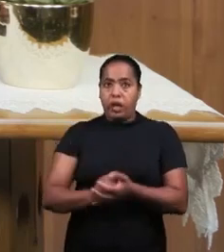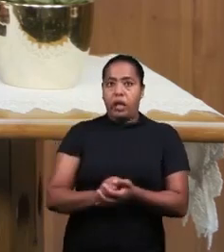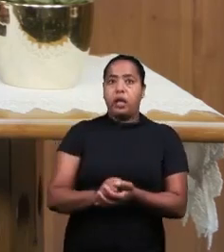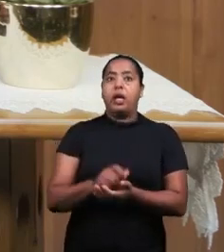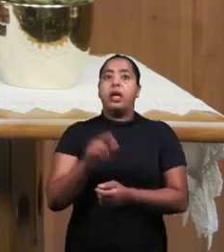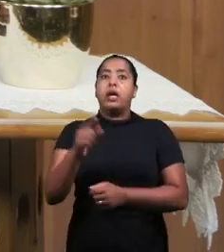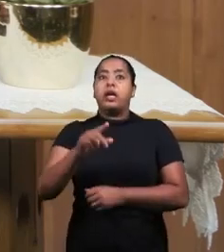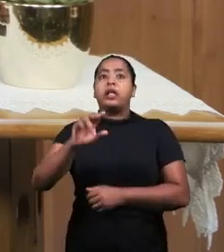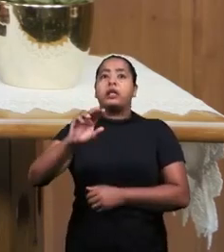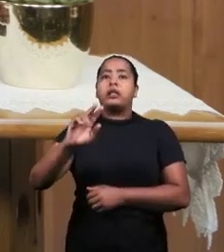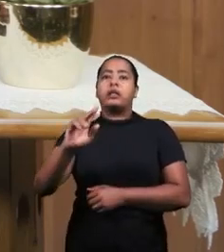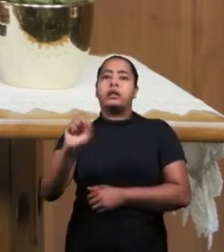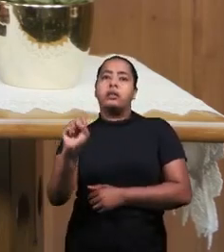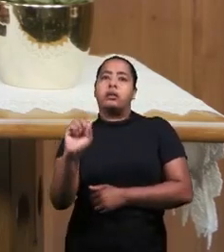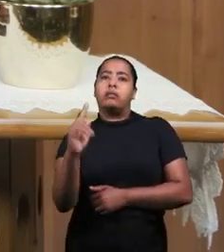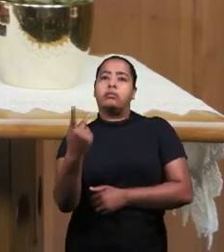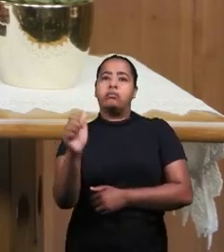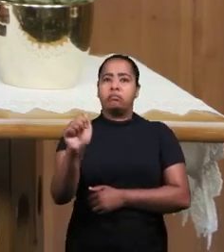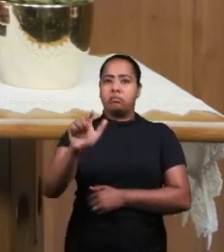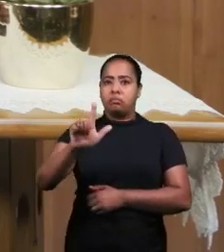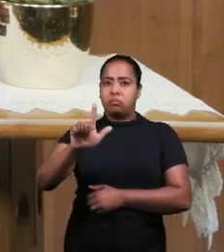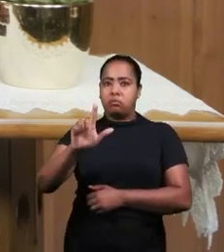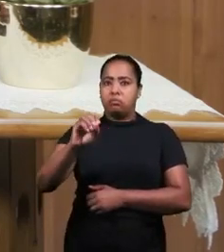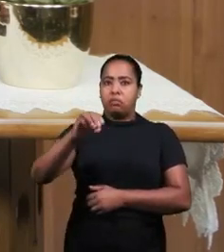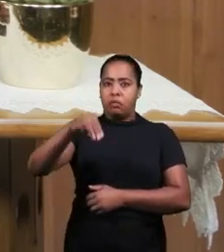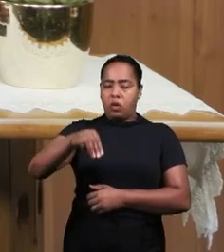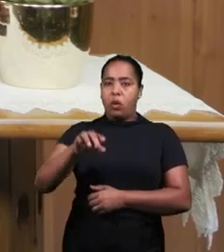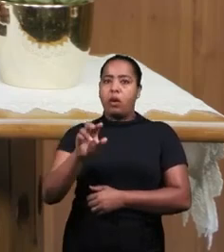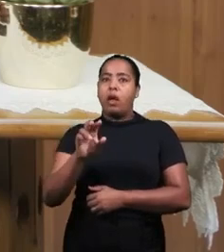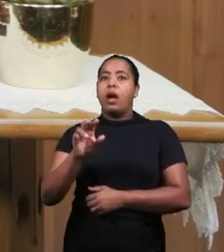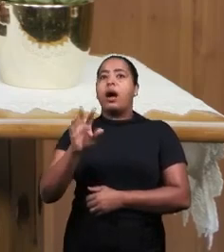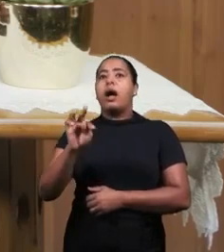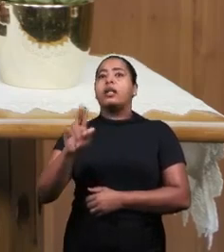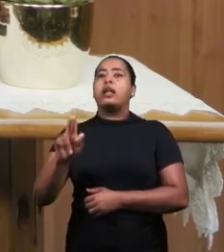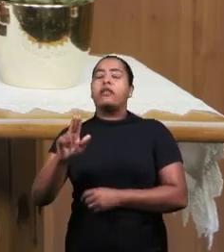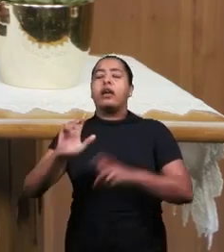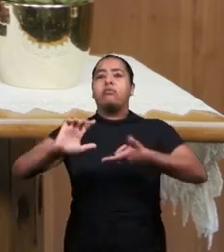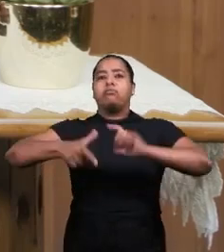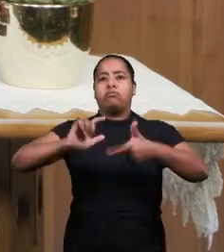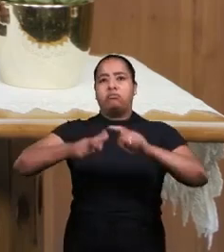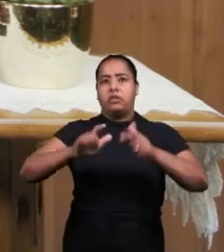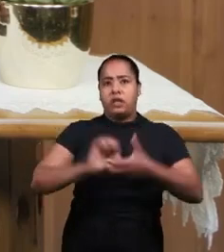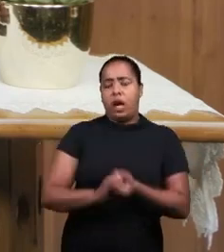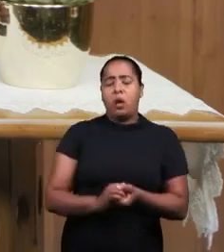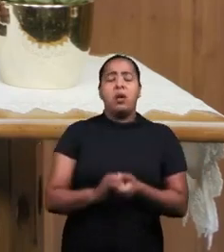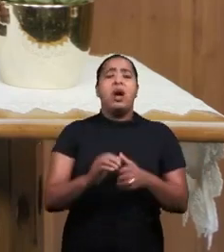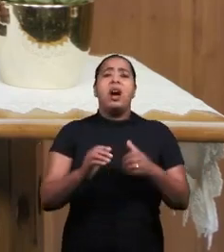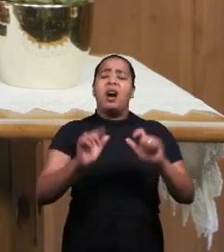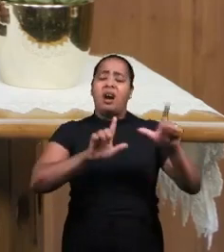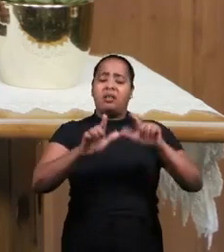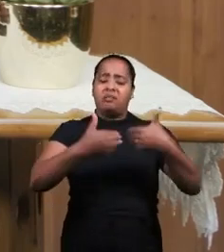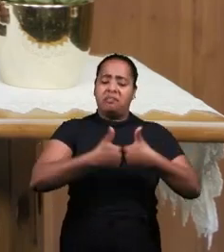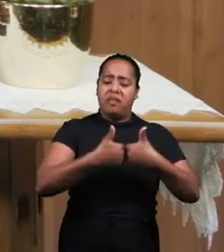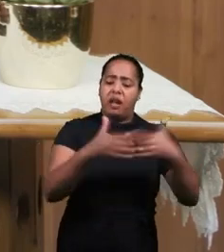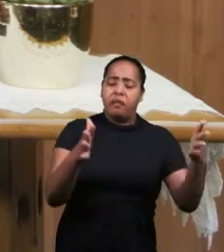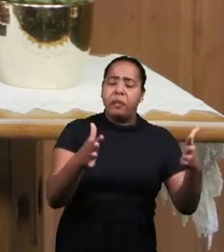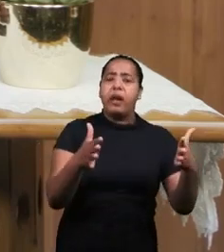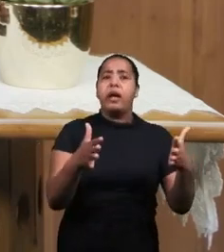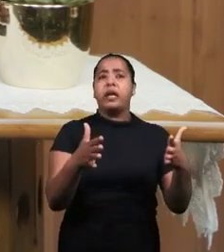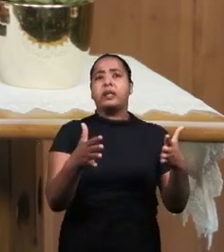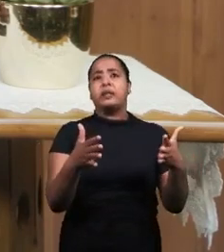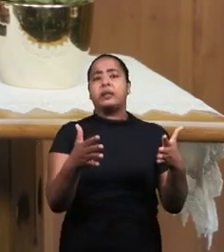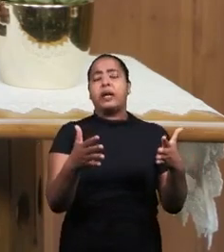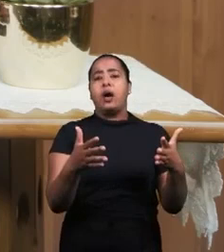that it's TBN in Russia, it's TBN Ukraine, and it's also Shalom TV in Israel. So also TBN reports